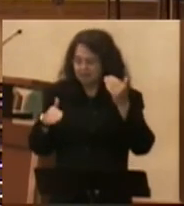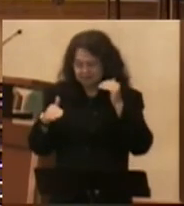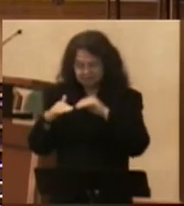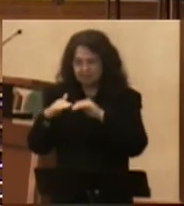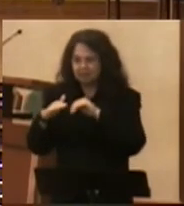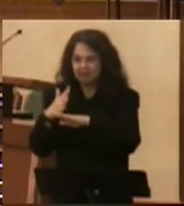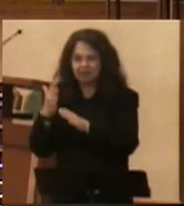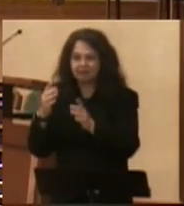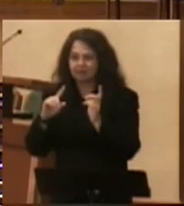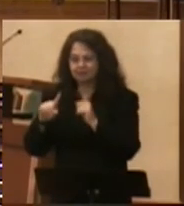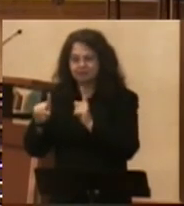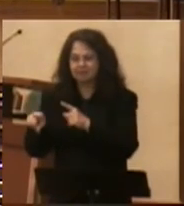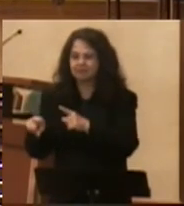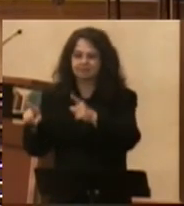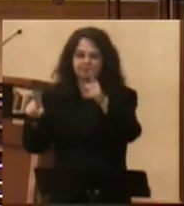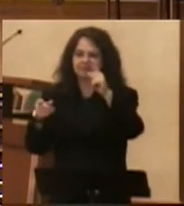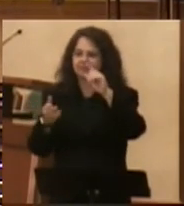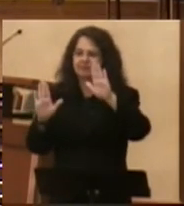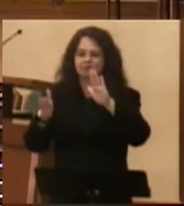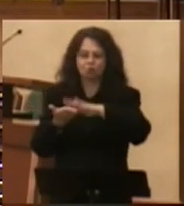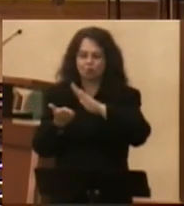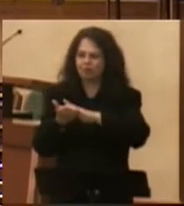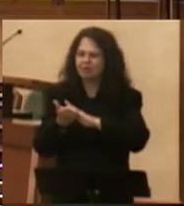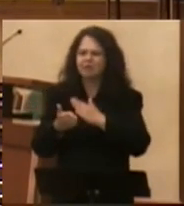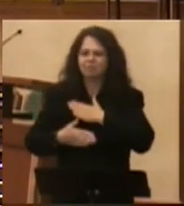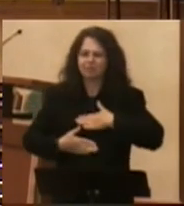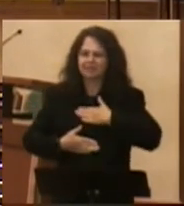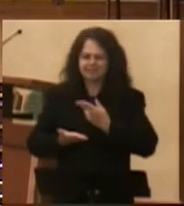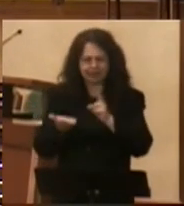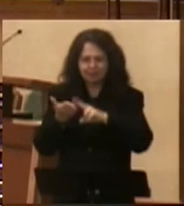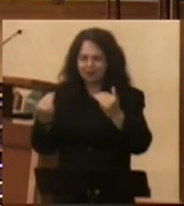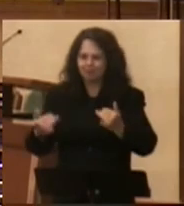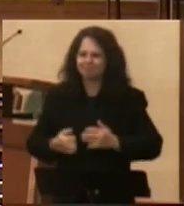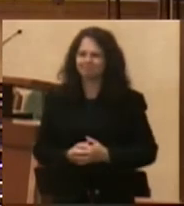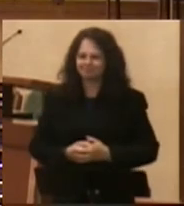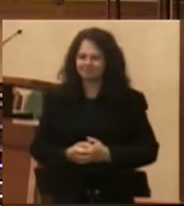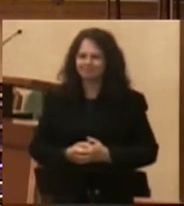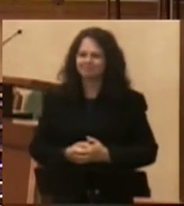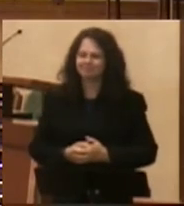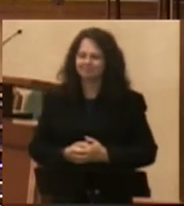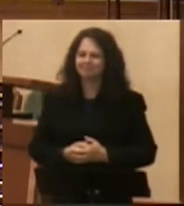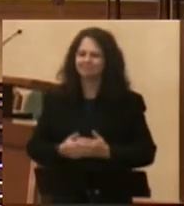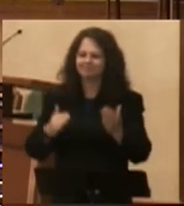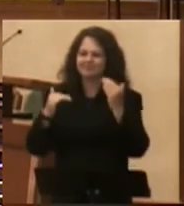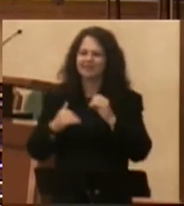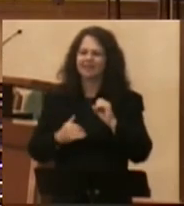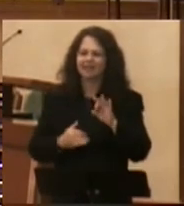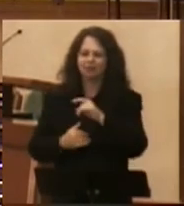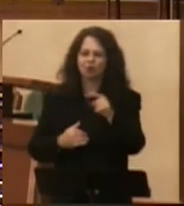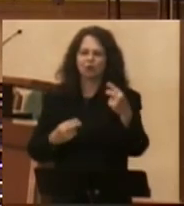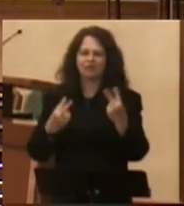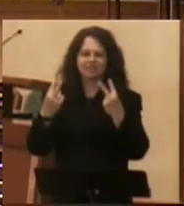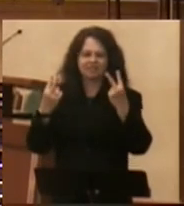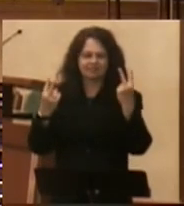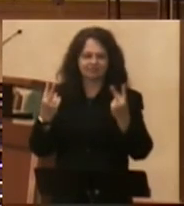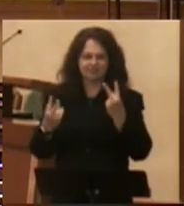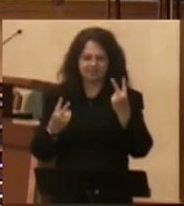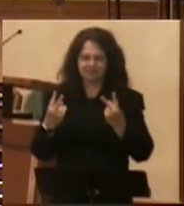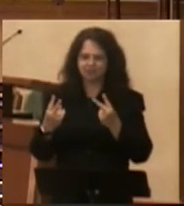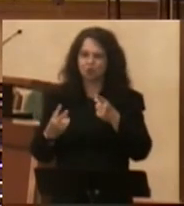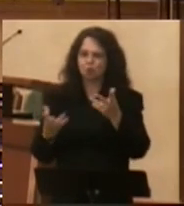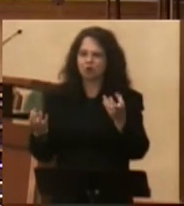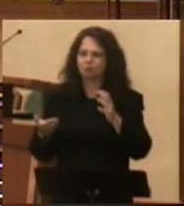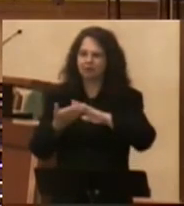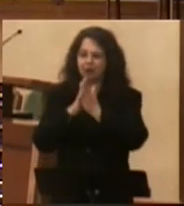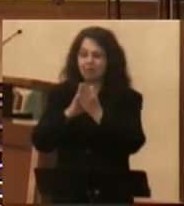please get them registered online. And also, if you have been visiting and would like to become an official